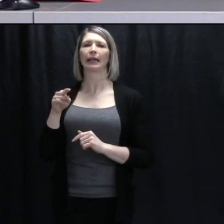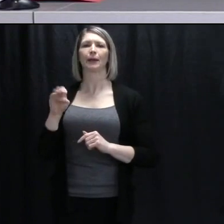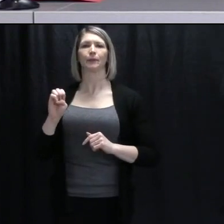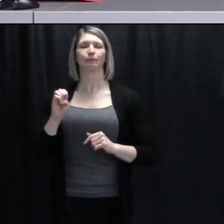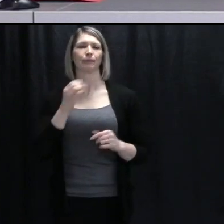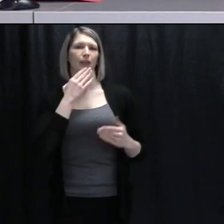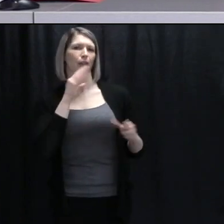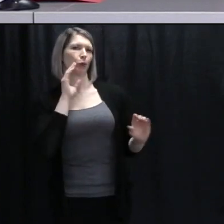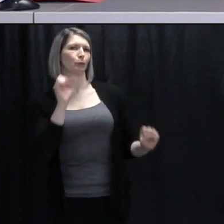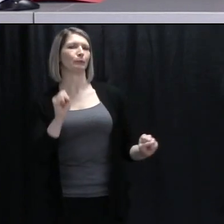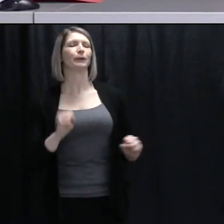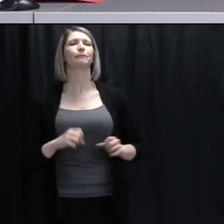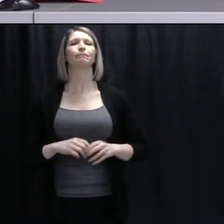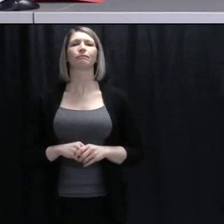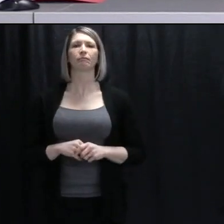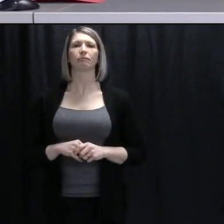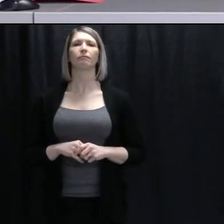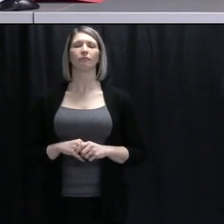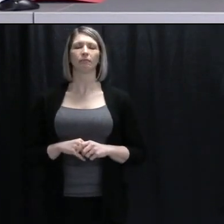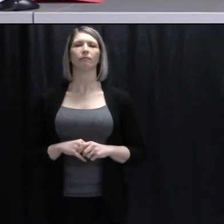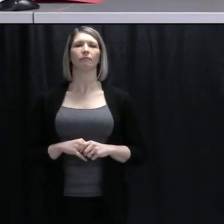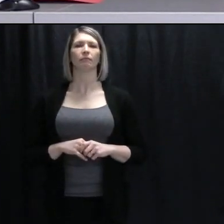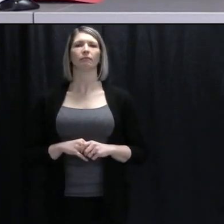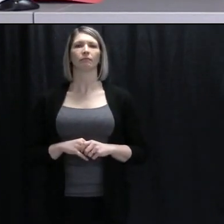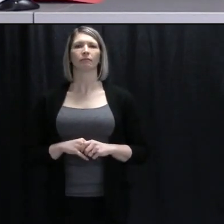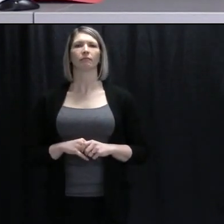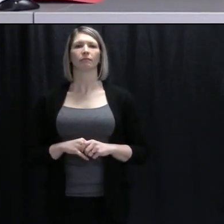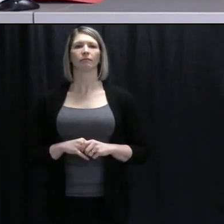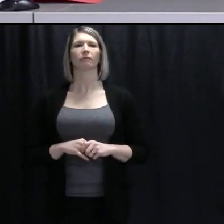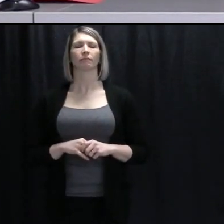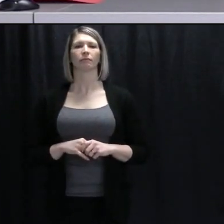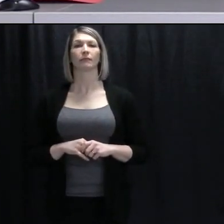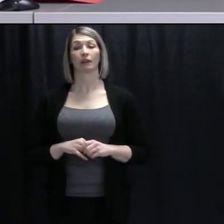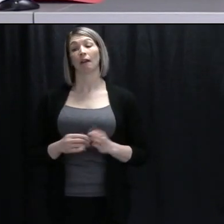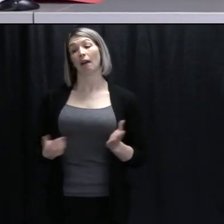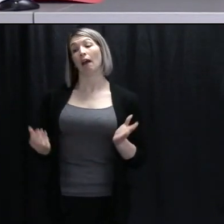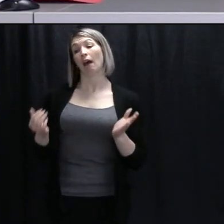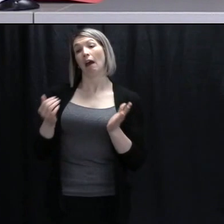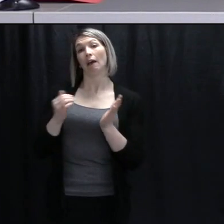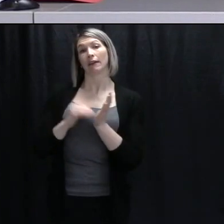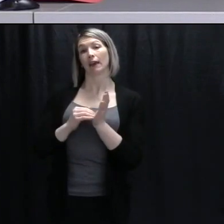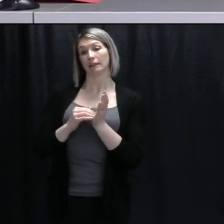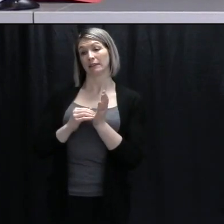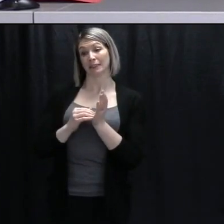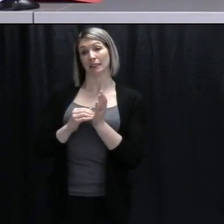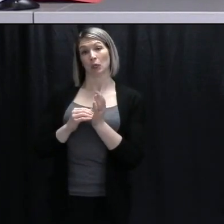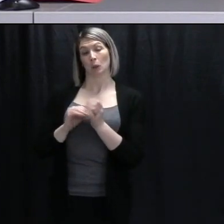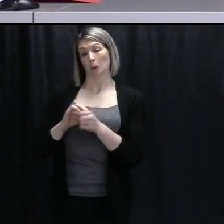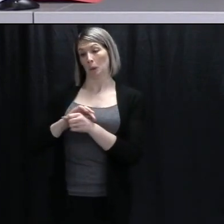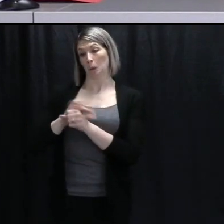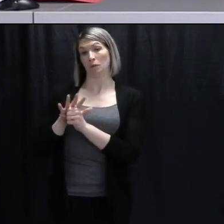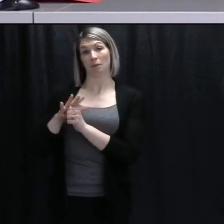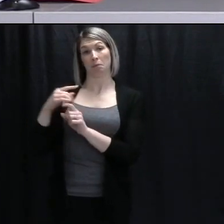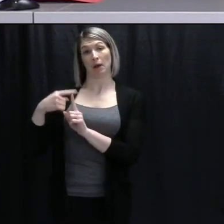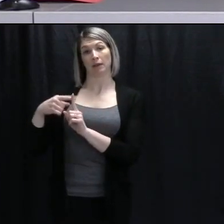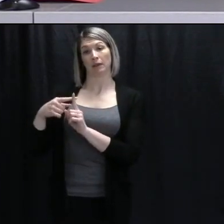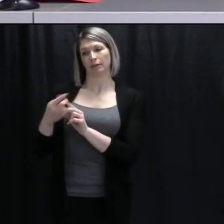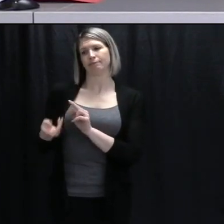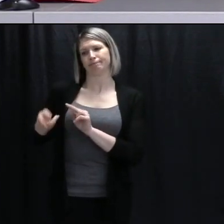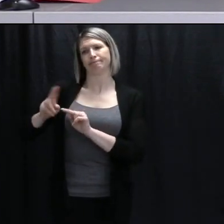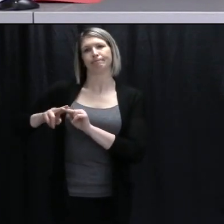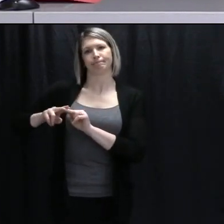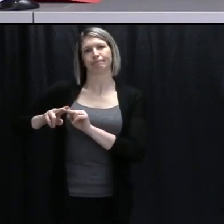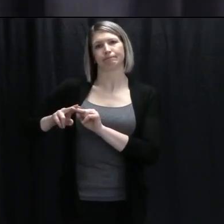Premier. Well, we've seen again another increase on today's figures compared with previous